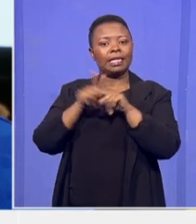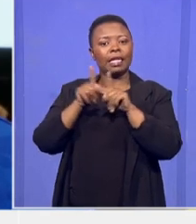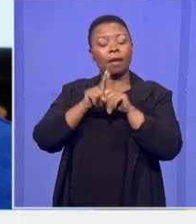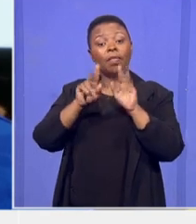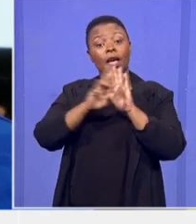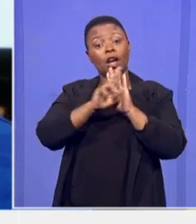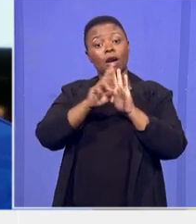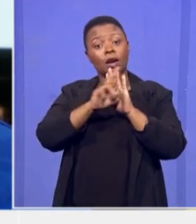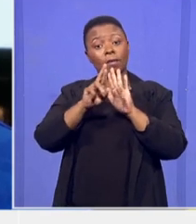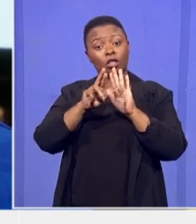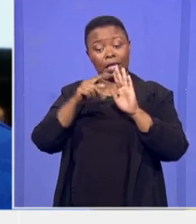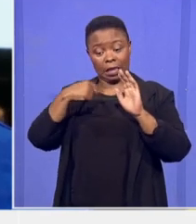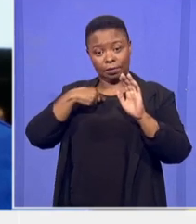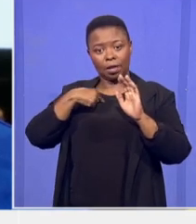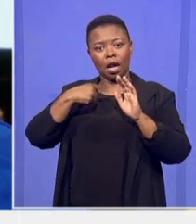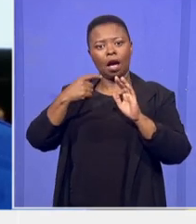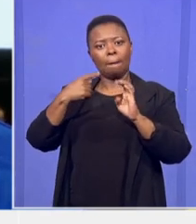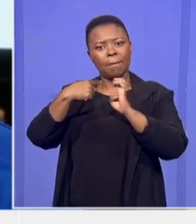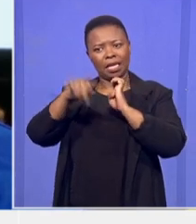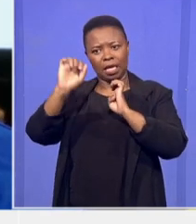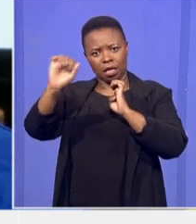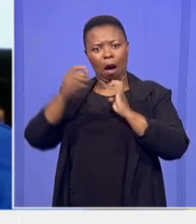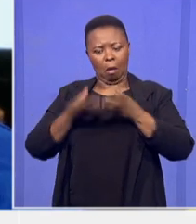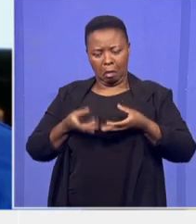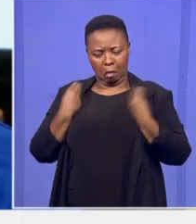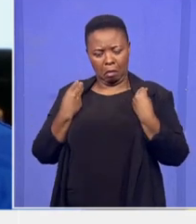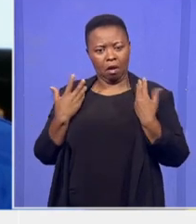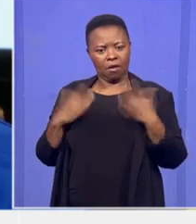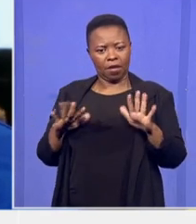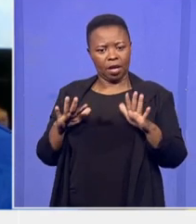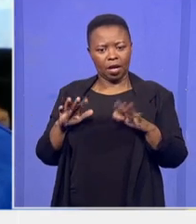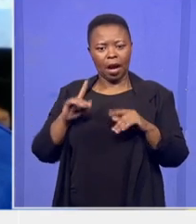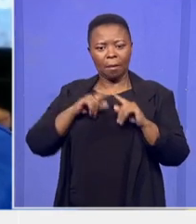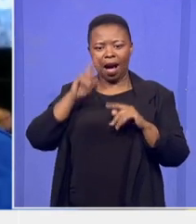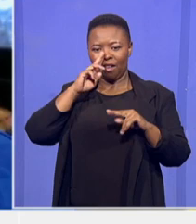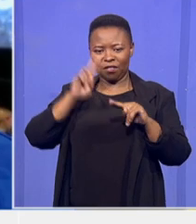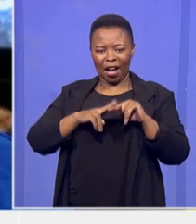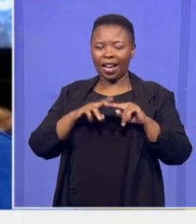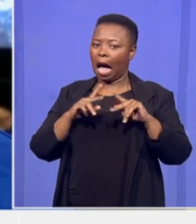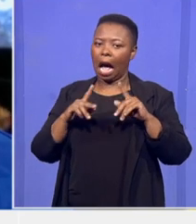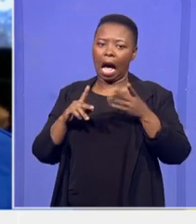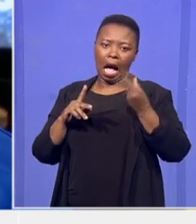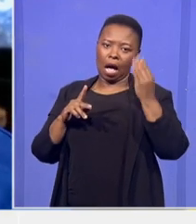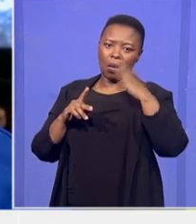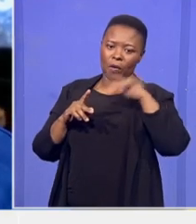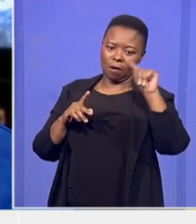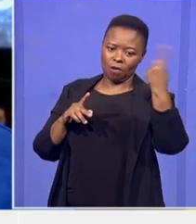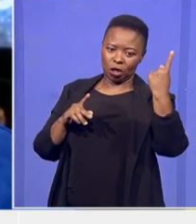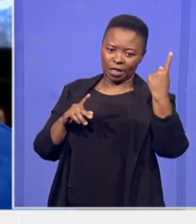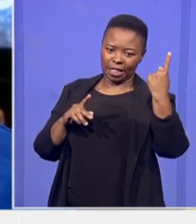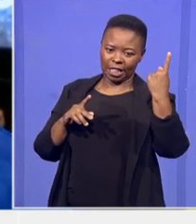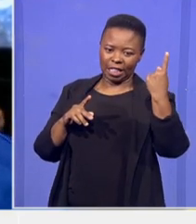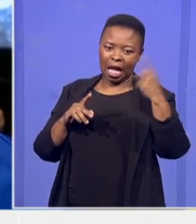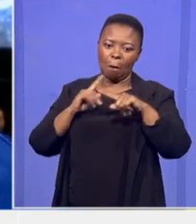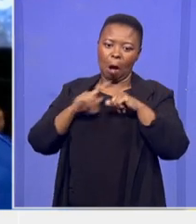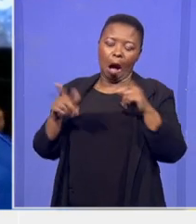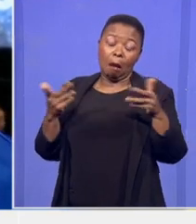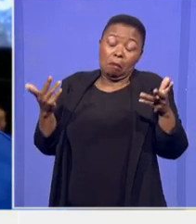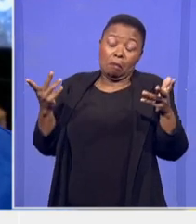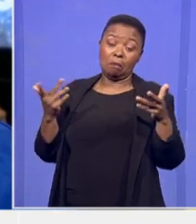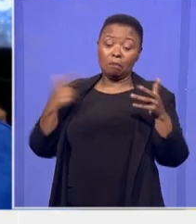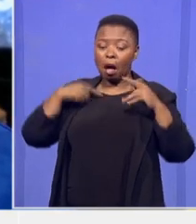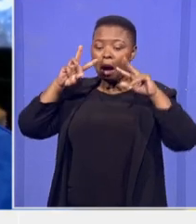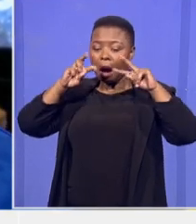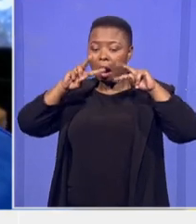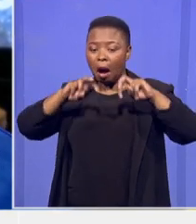received their message, and funnily enough I didn't receive the first message, but then I of course went and looked for it,